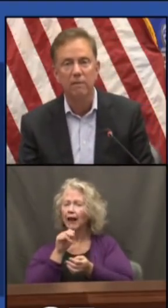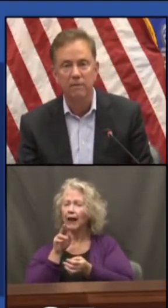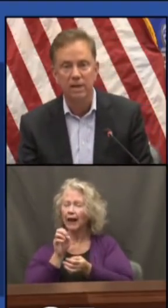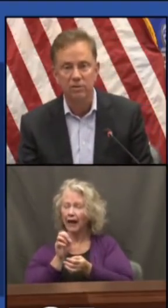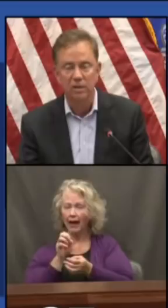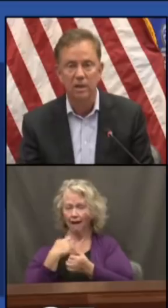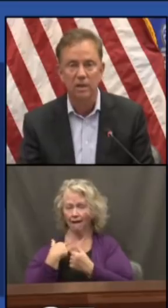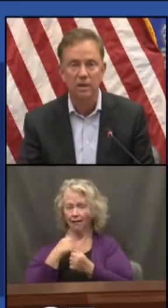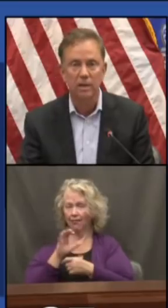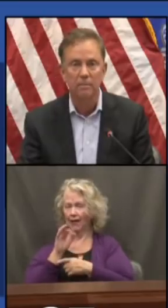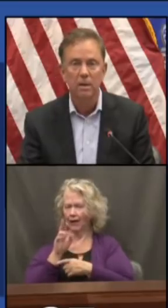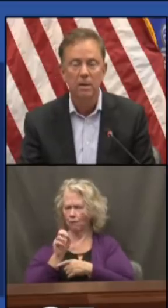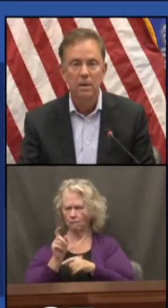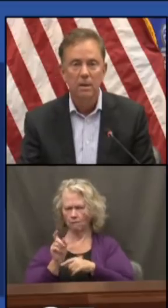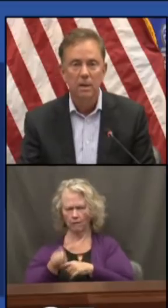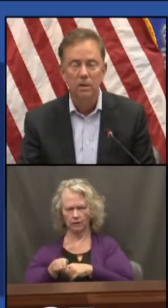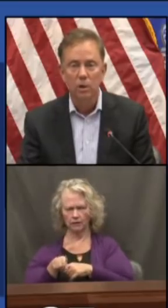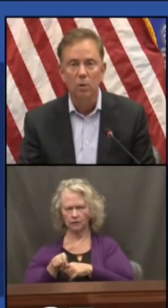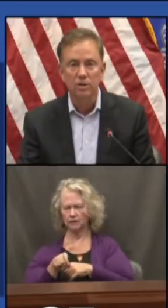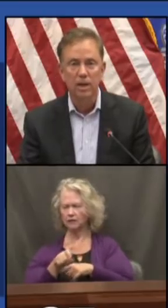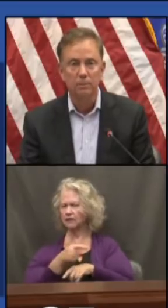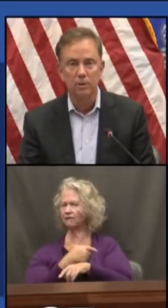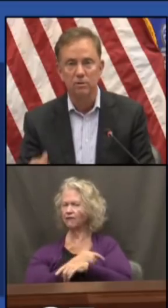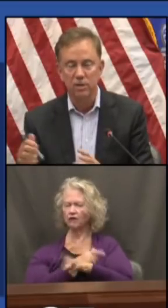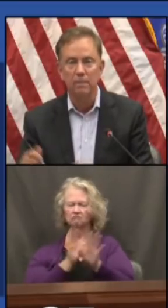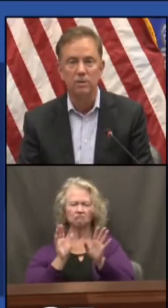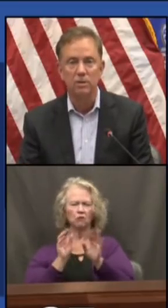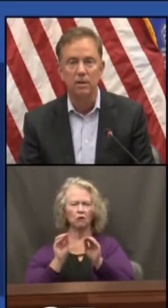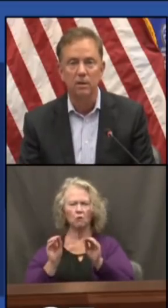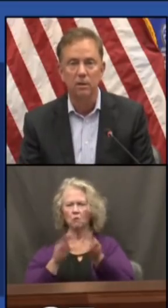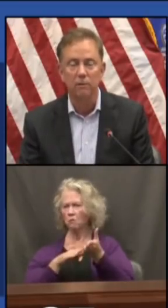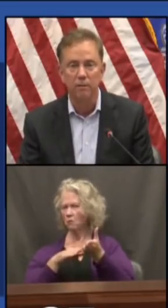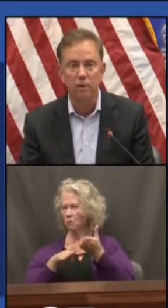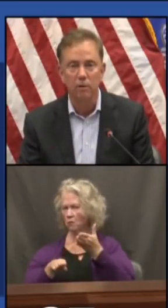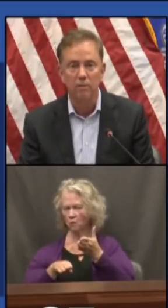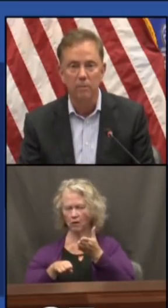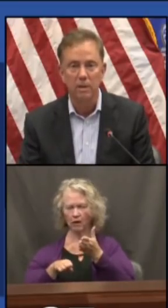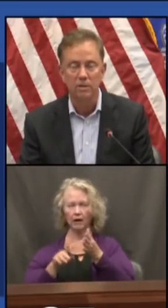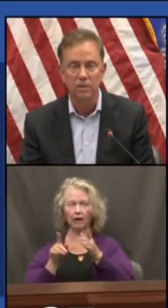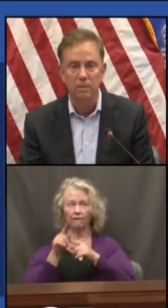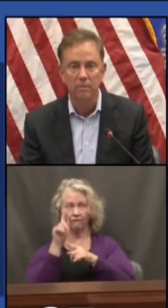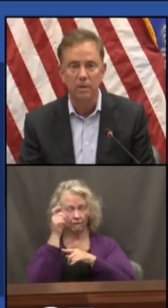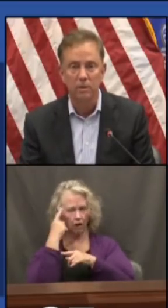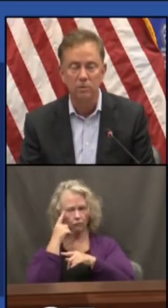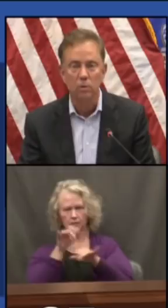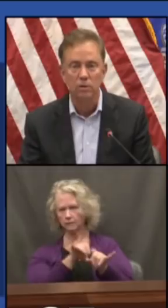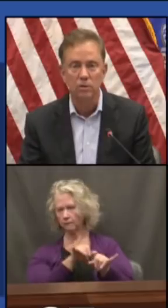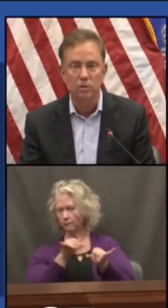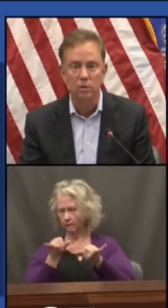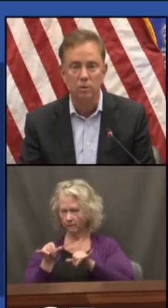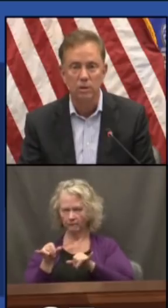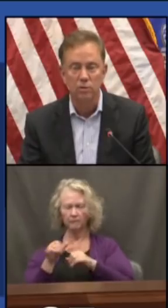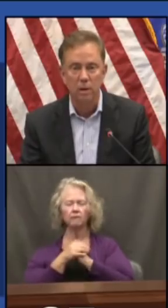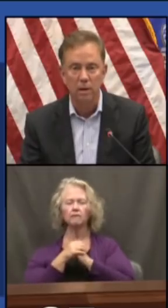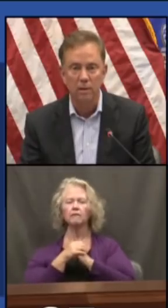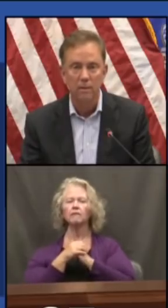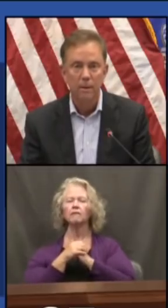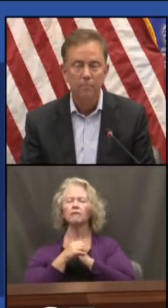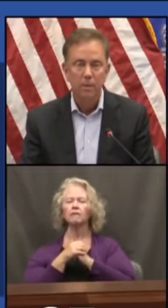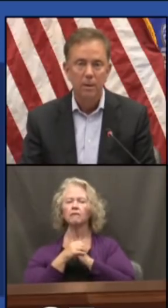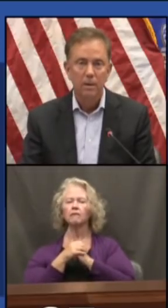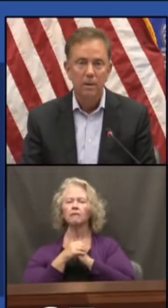must get vaccinated, no exceptions, same as, the federal government has, told us to do as